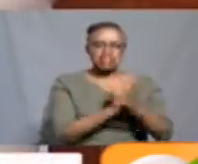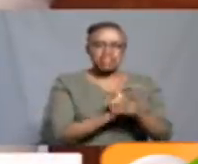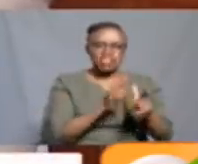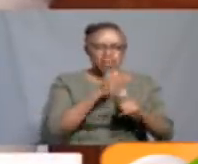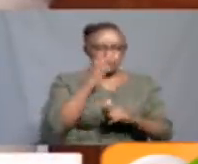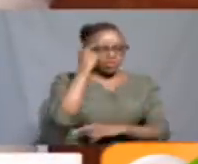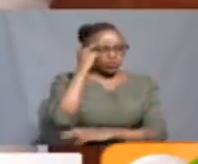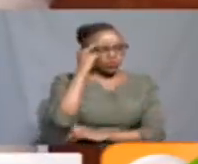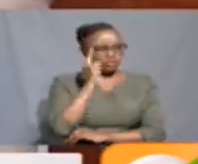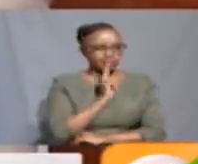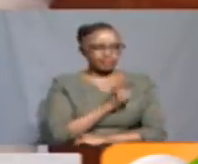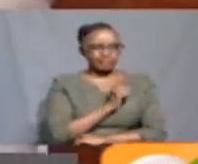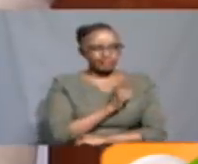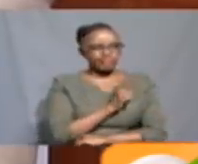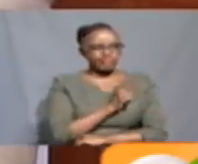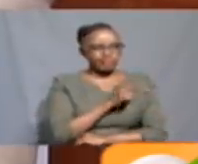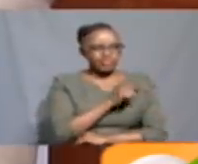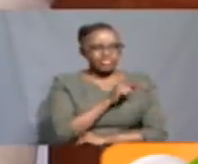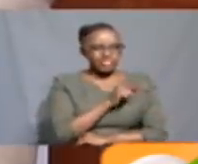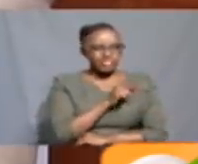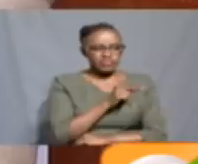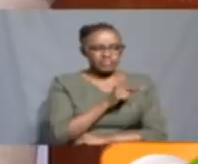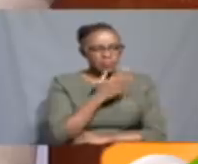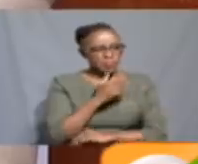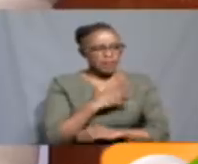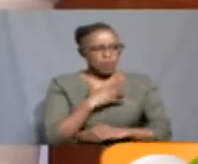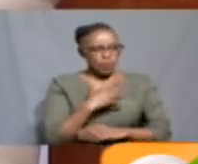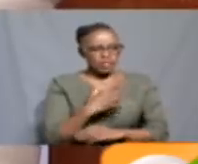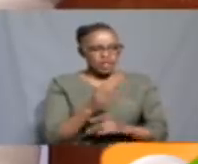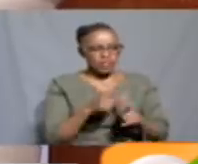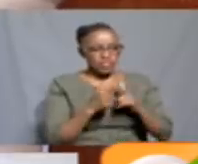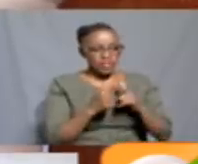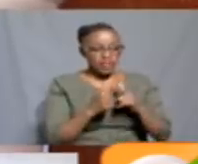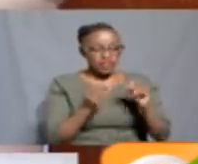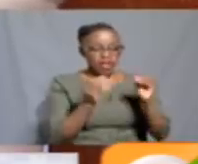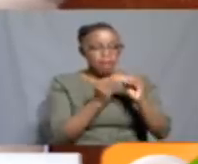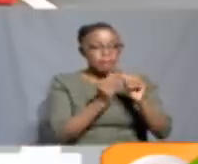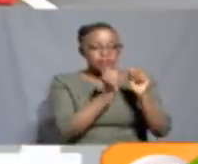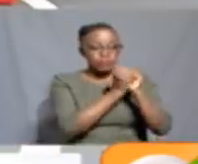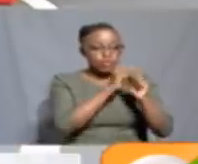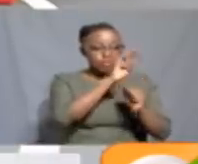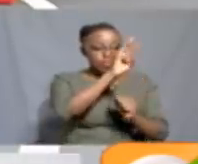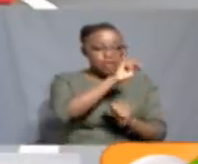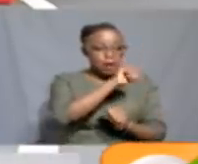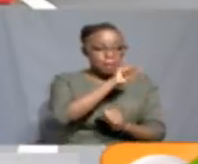thought that he's the guy probably. Yeah. And came the name Manu Chandaria.